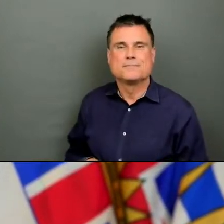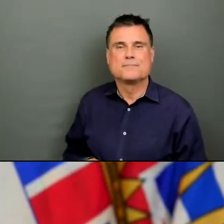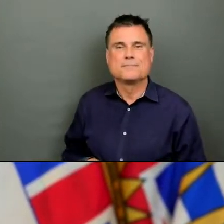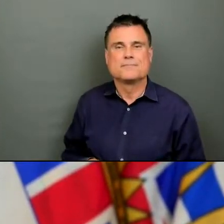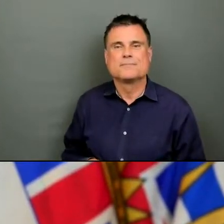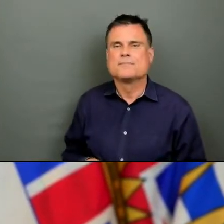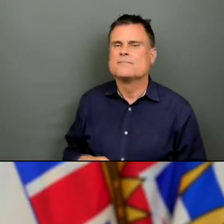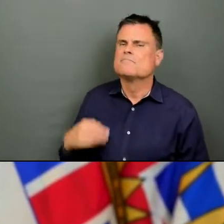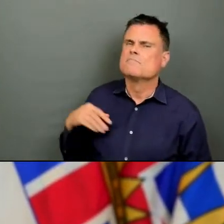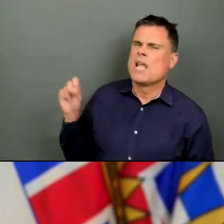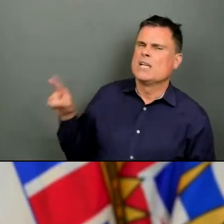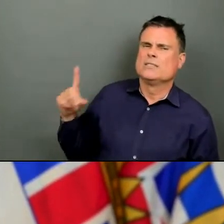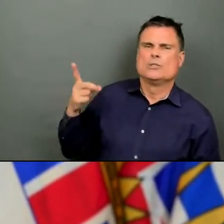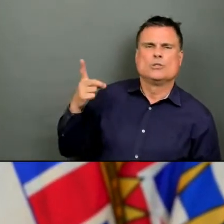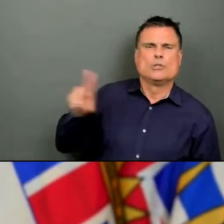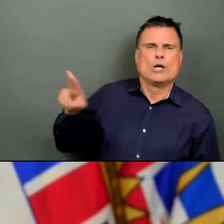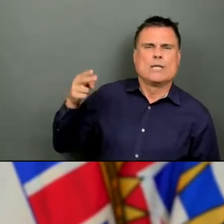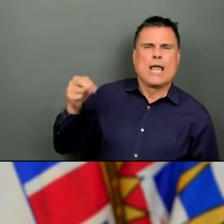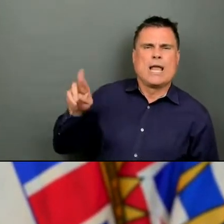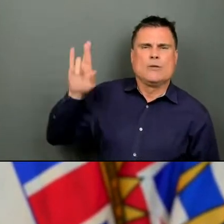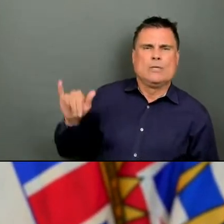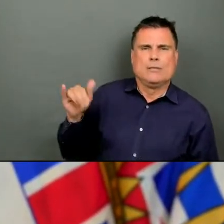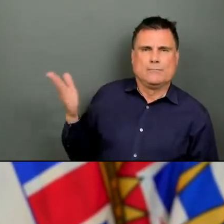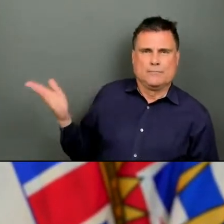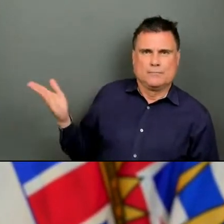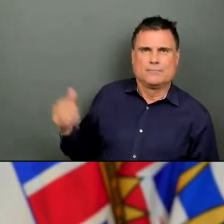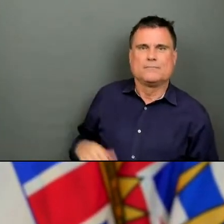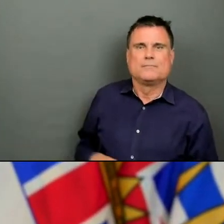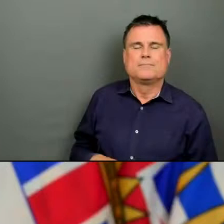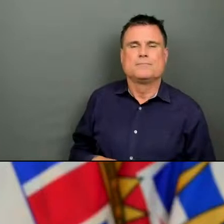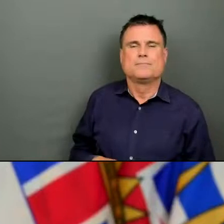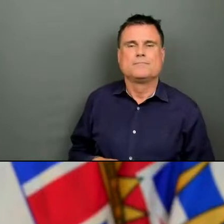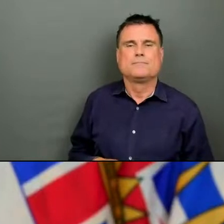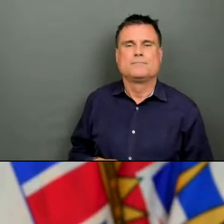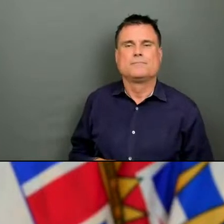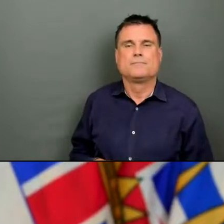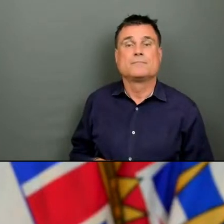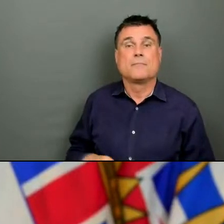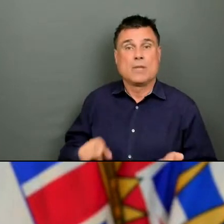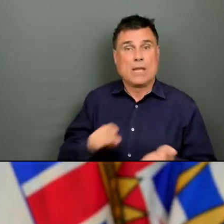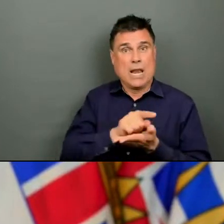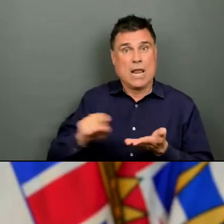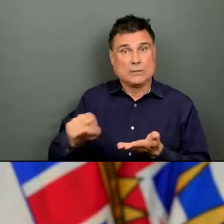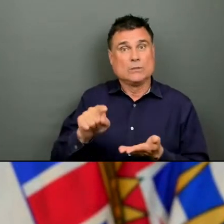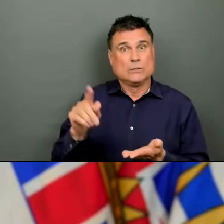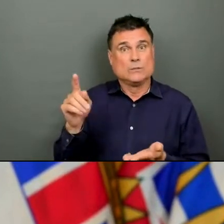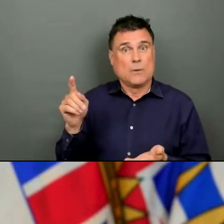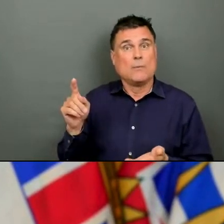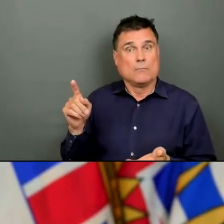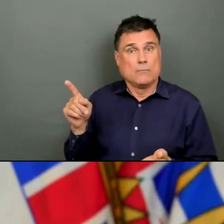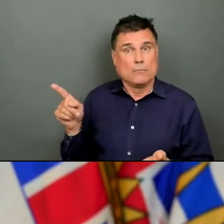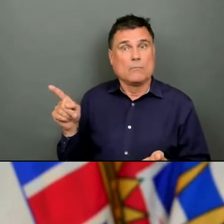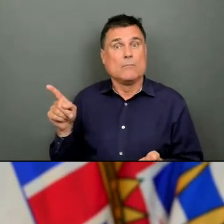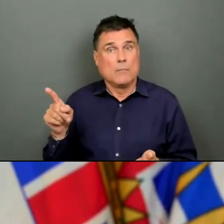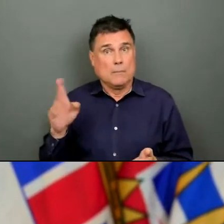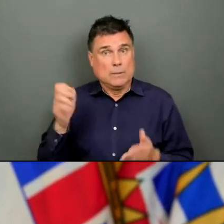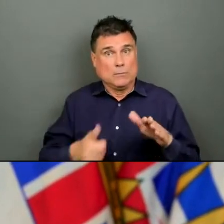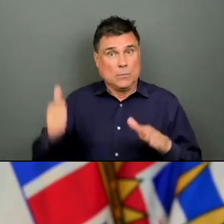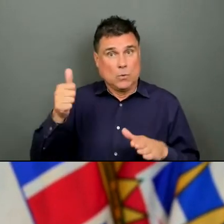Dr. Henry, you're making it pretty clear here, especially with Premier Horgan joining you, that we can expect to move to step 2 on